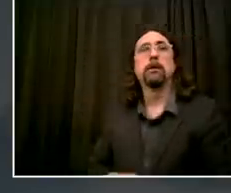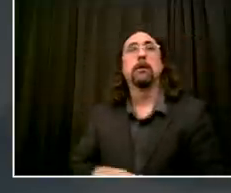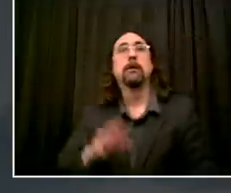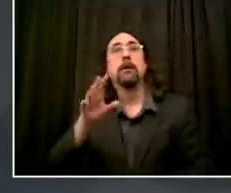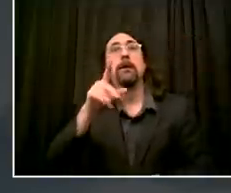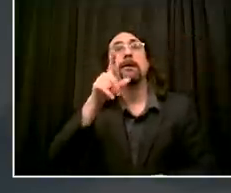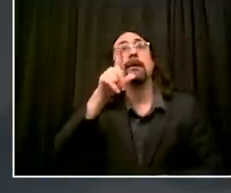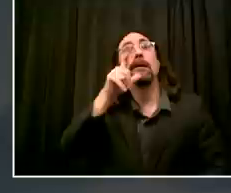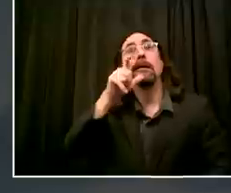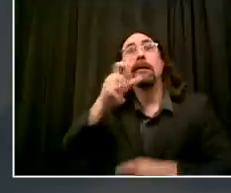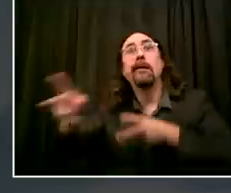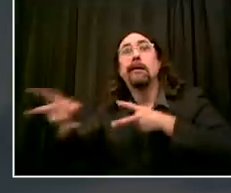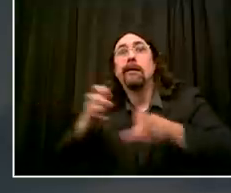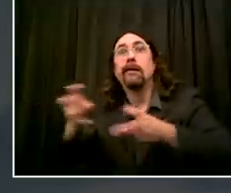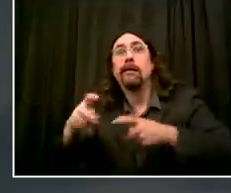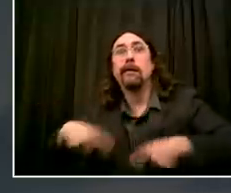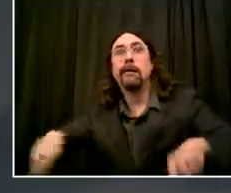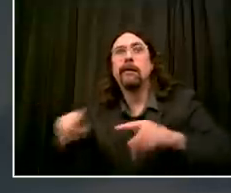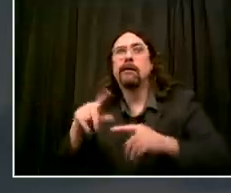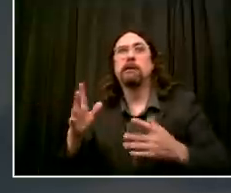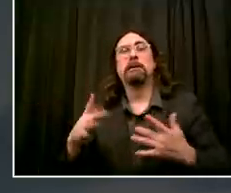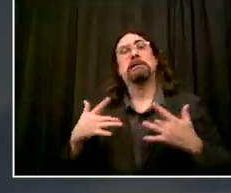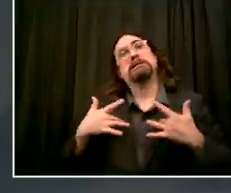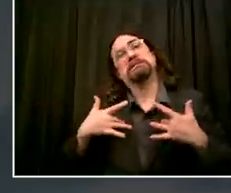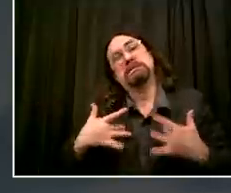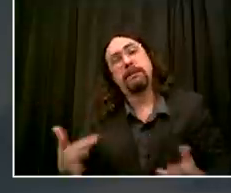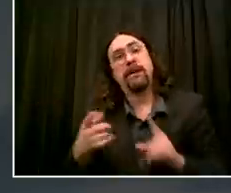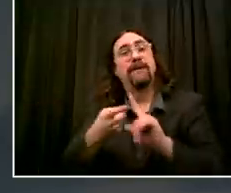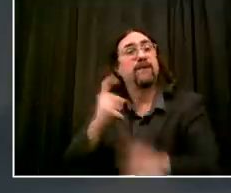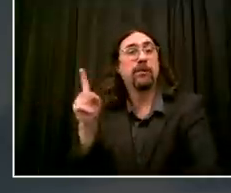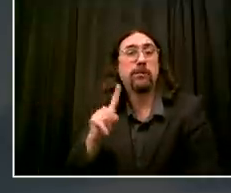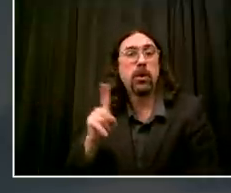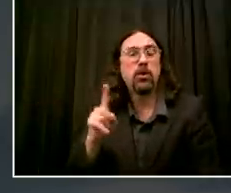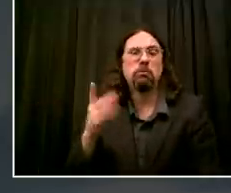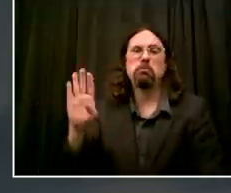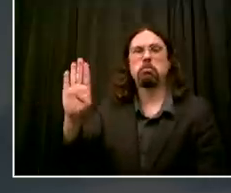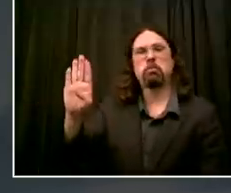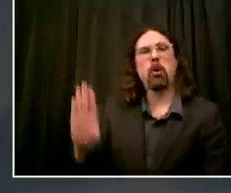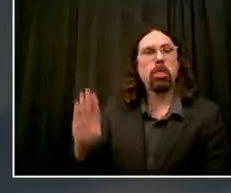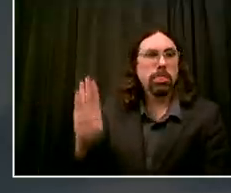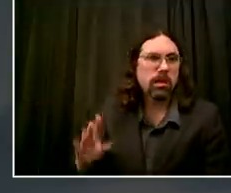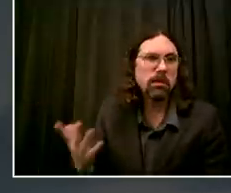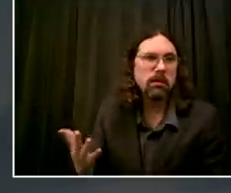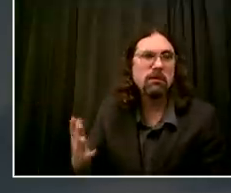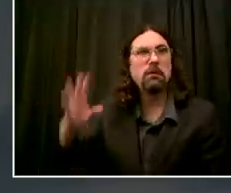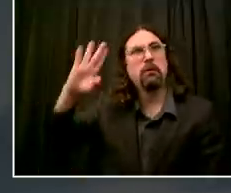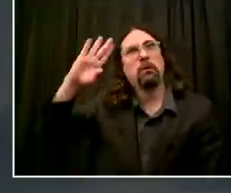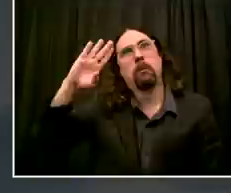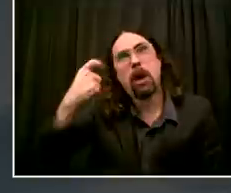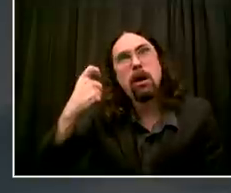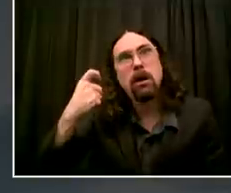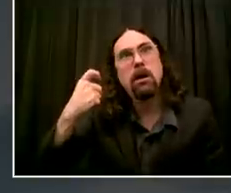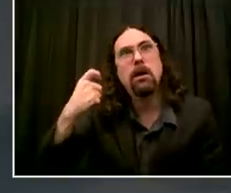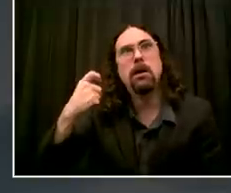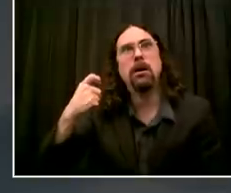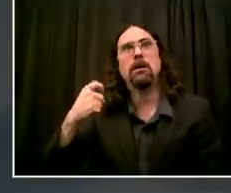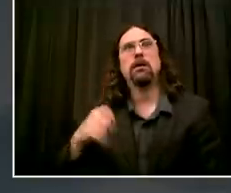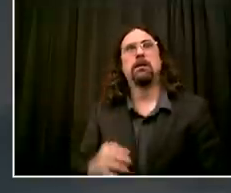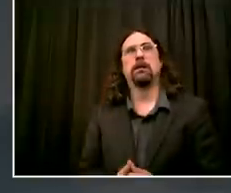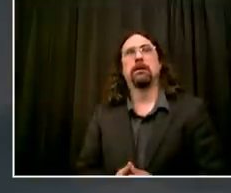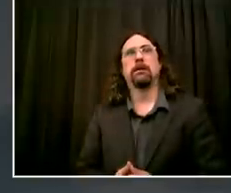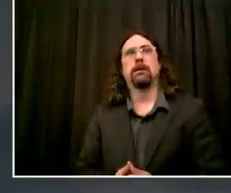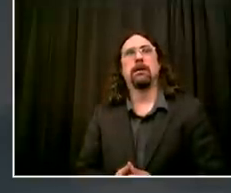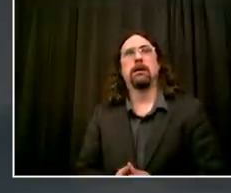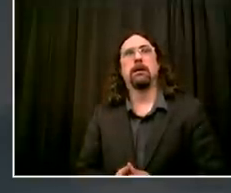Manhattan. We've seen some looting a couple nights ago in the Bronx. There was a number of Bronx homegrown